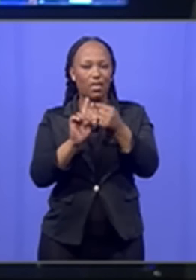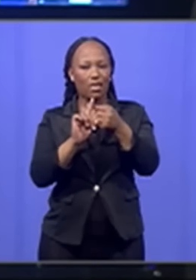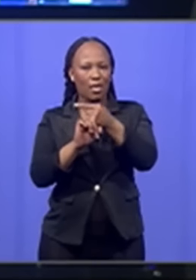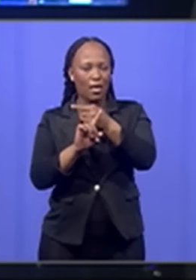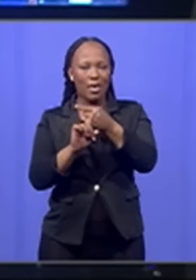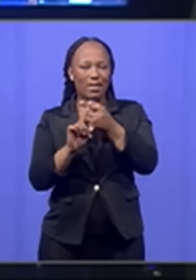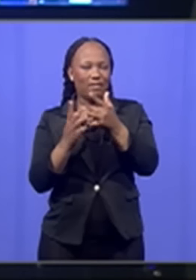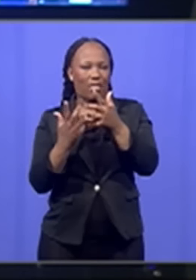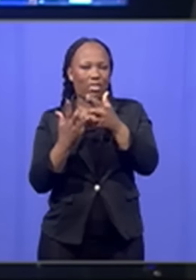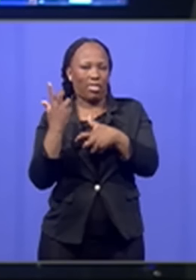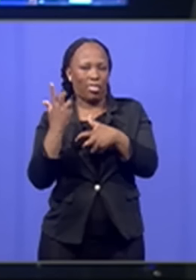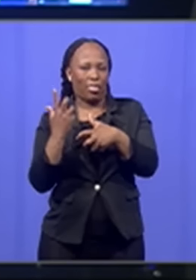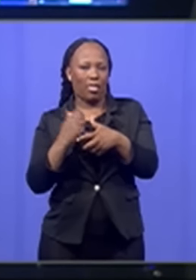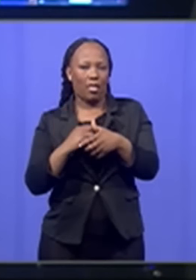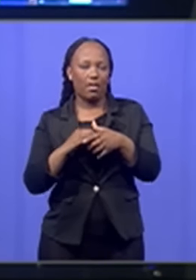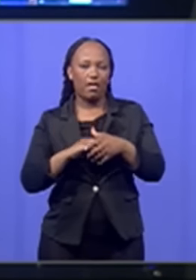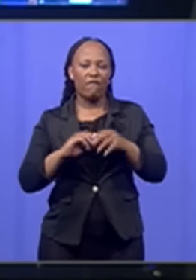etswang ka teng.